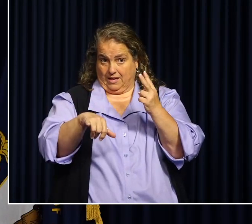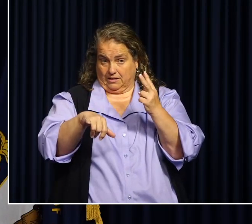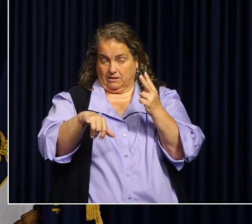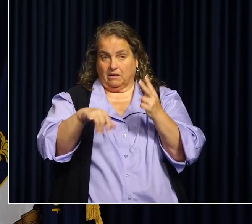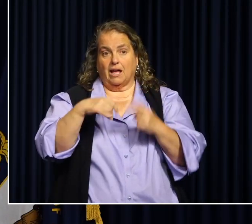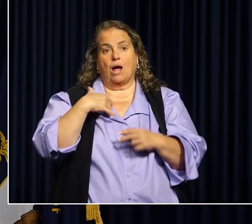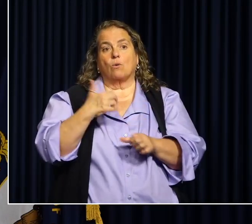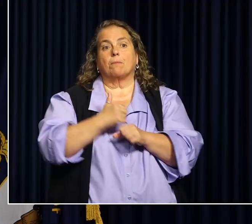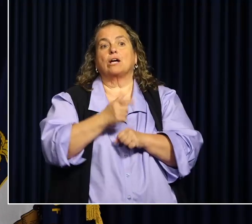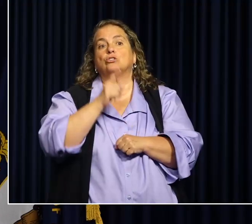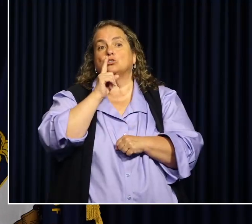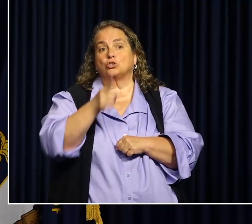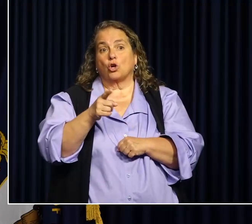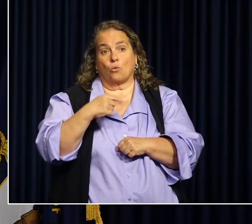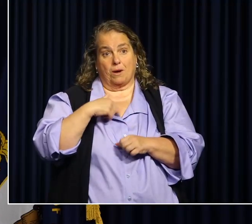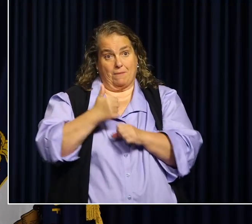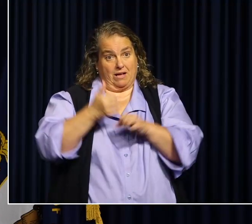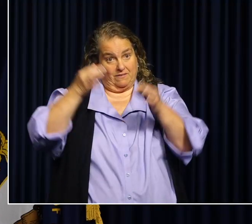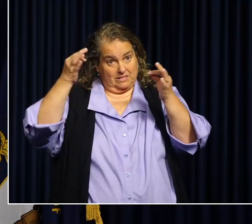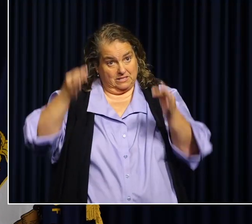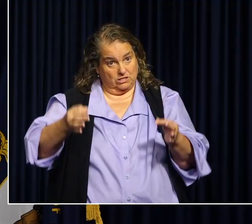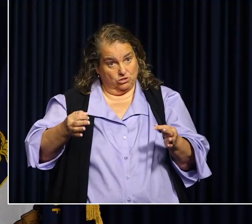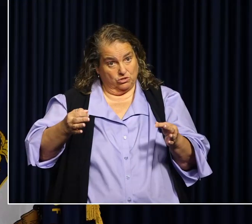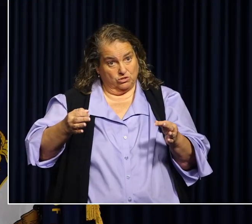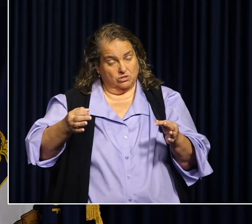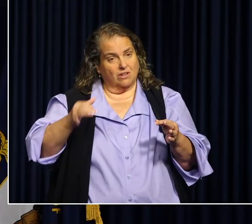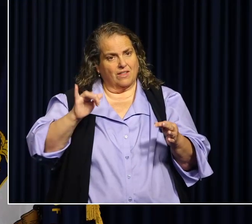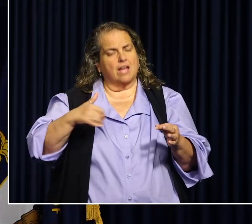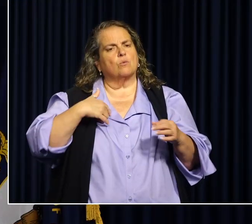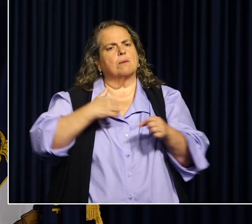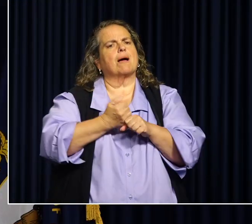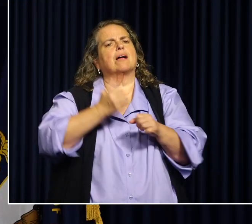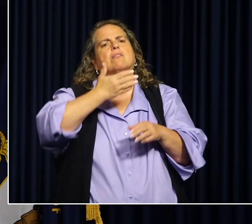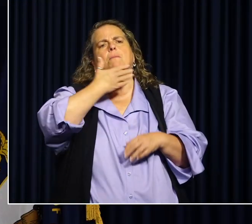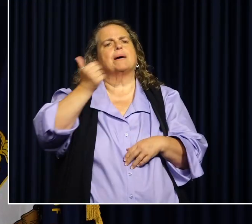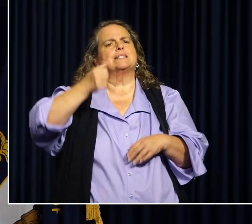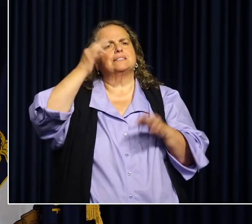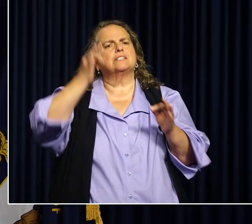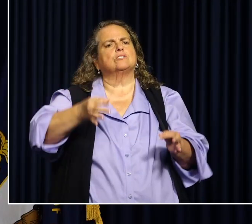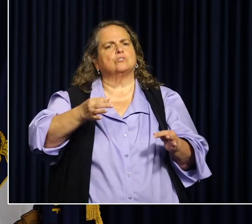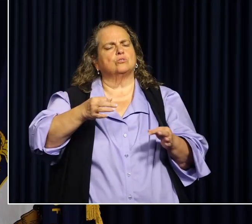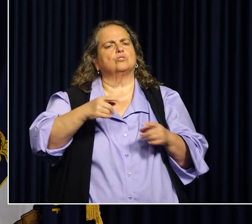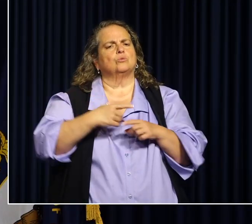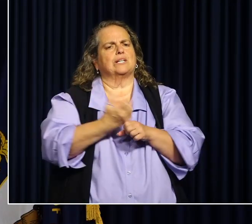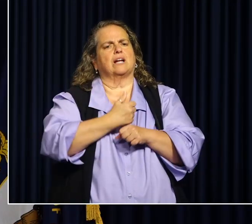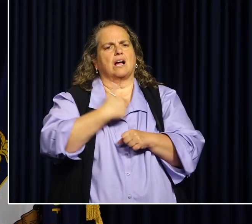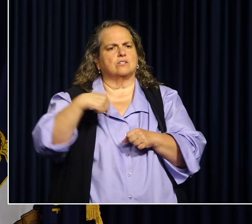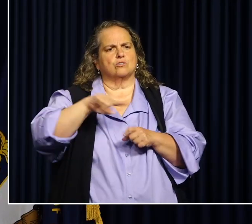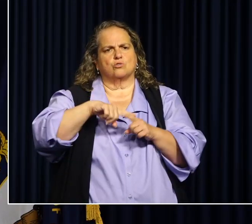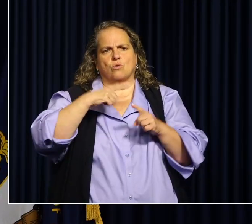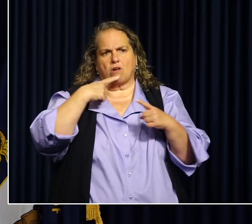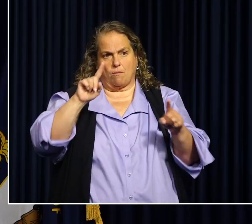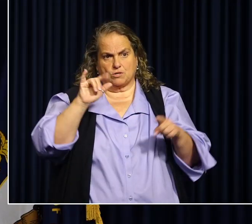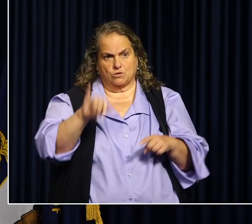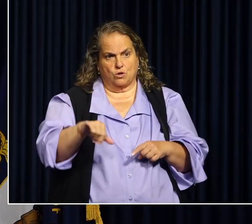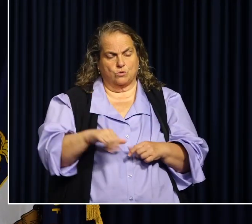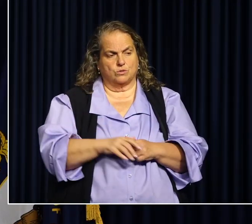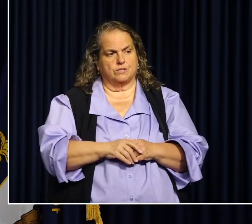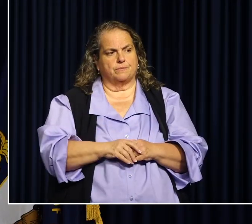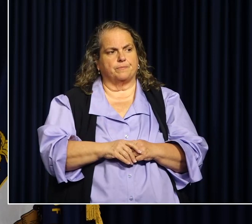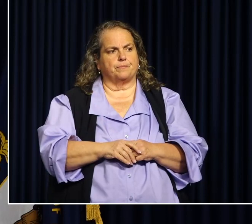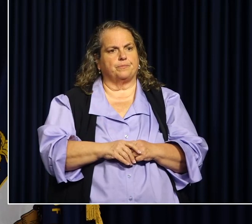we're going to make sure that when we make those decisions, that we're making the best decisions to get us to accomplish those two.